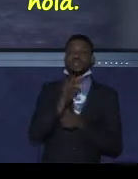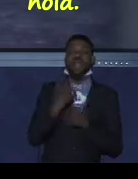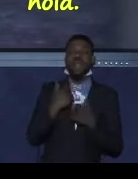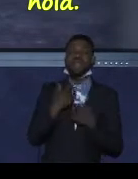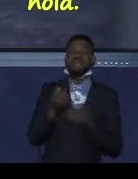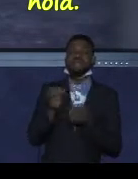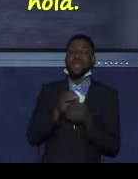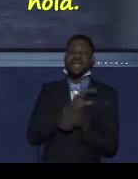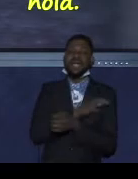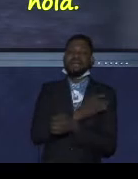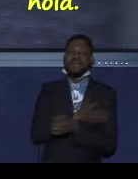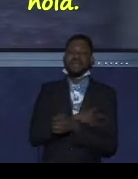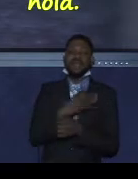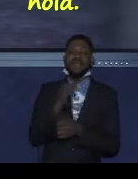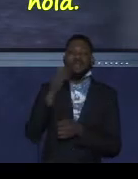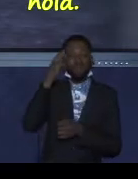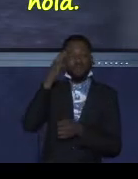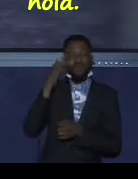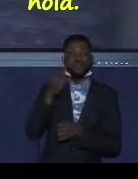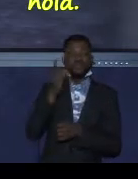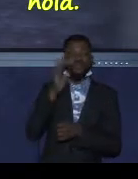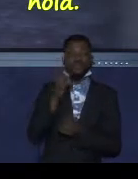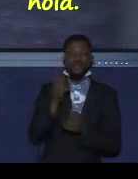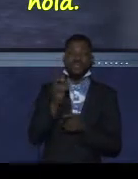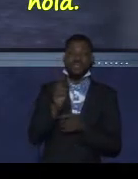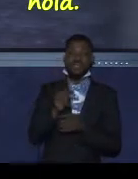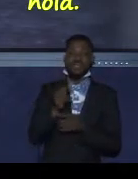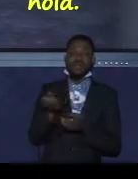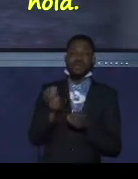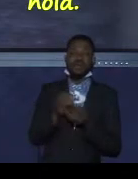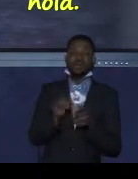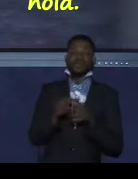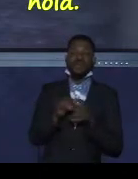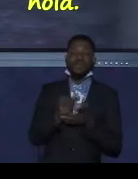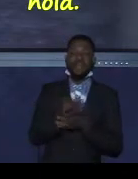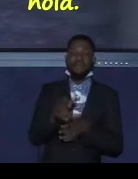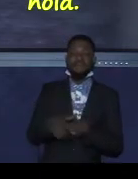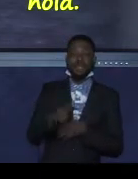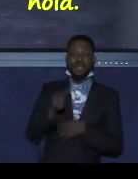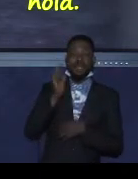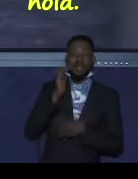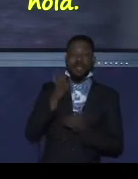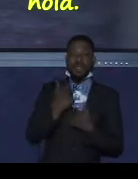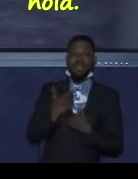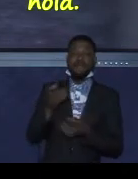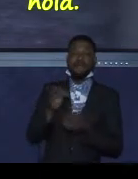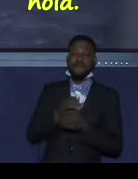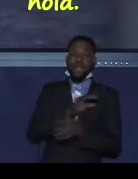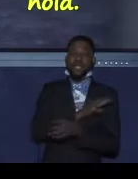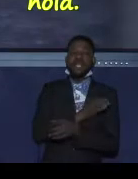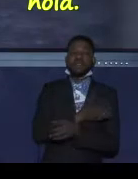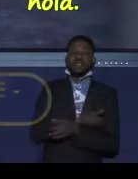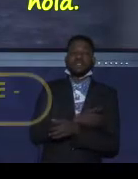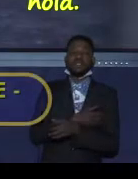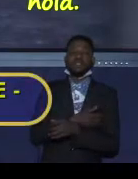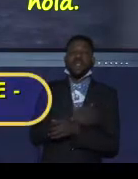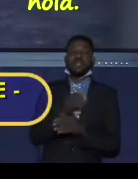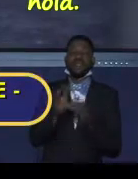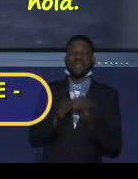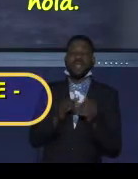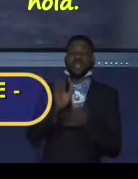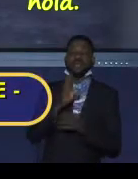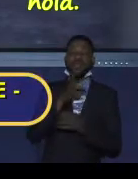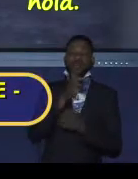more capacity? Of course, you will require more water for taking your bath, and so that bucket will have more capacity, a higher